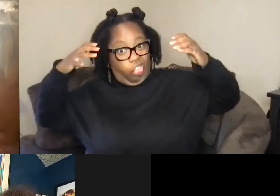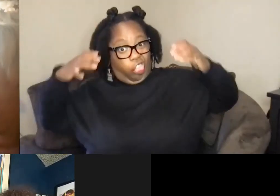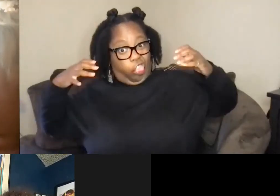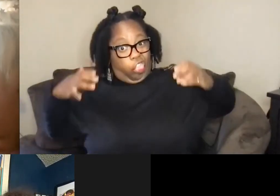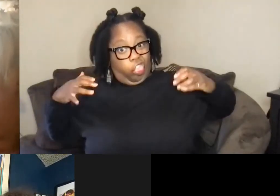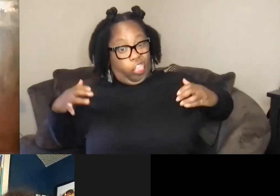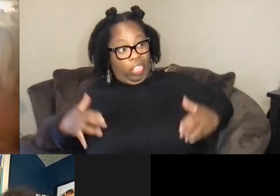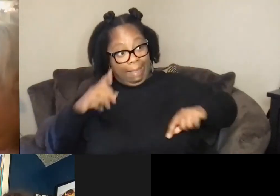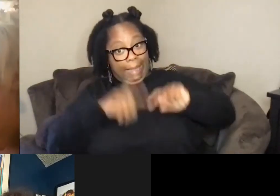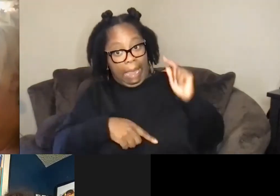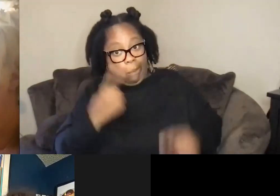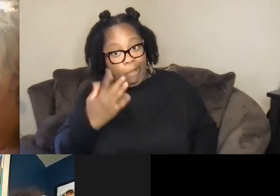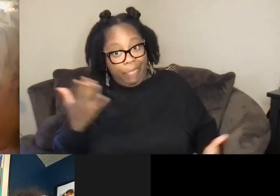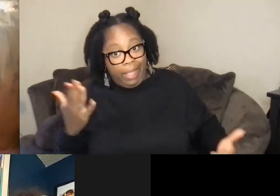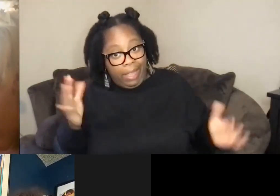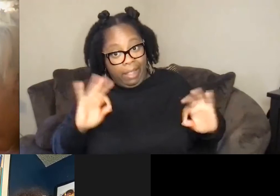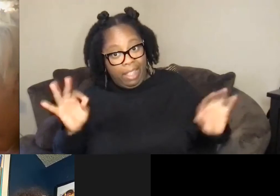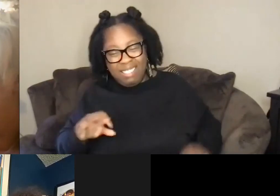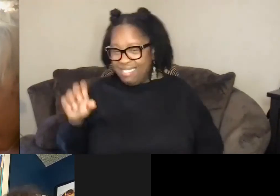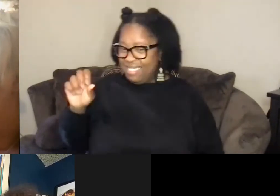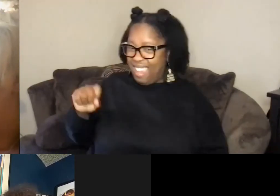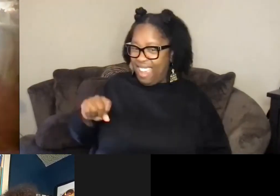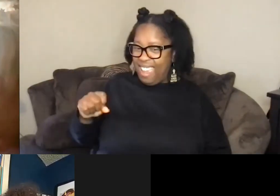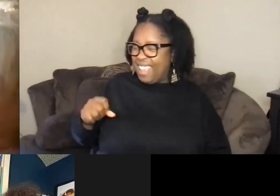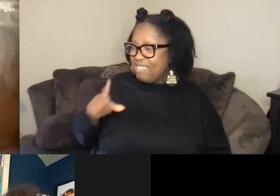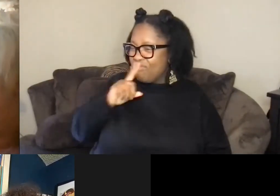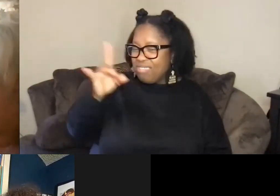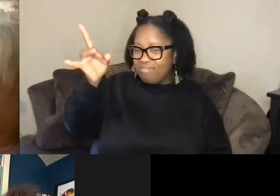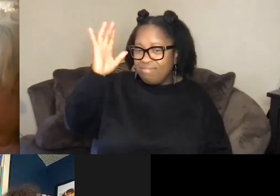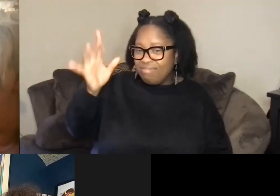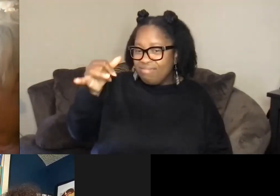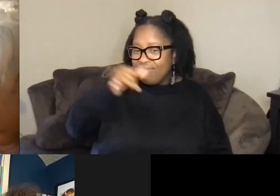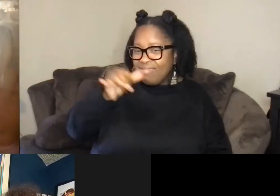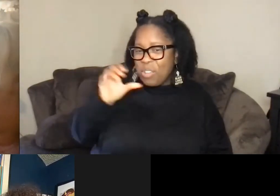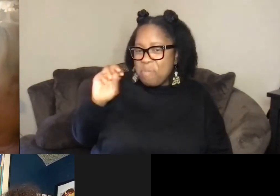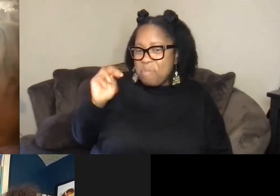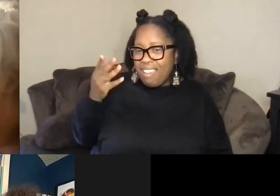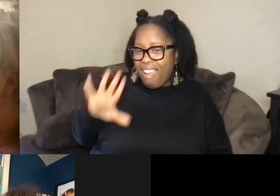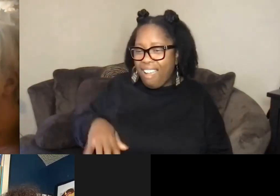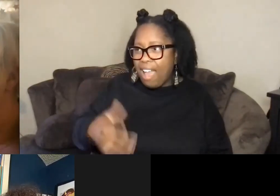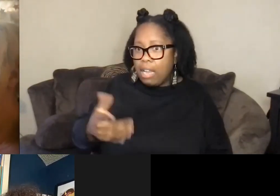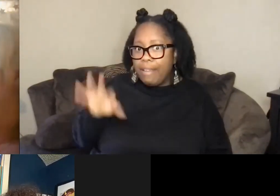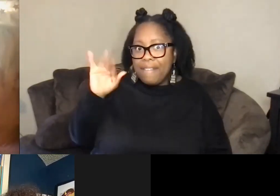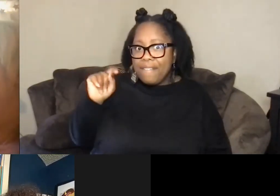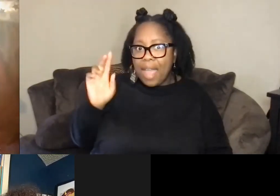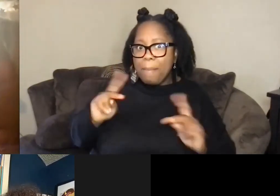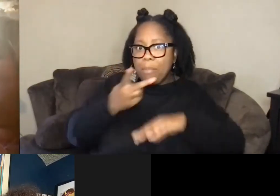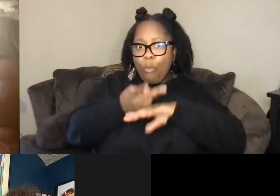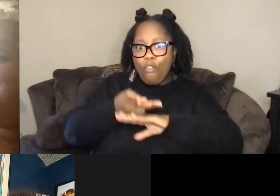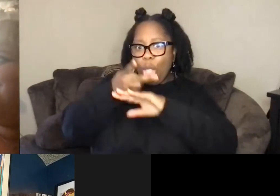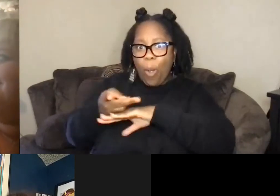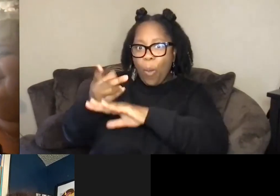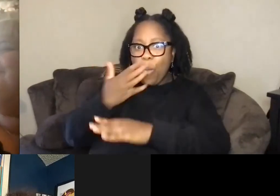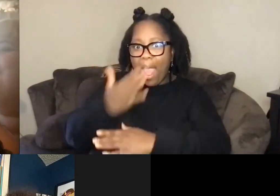around their body. That's right, over their chest. It's outrageous. Oh my God, fat people float very well. They're excellent